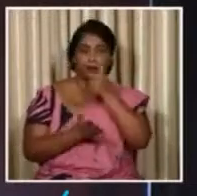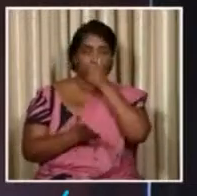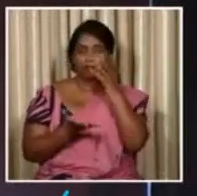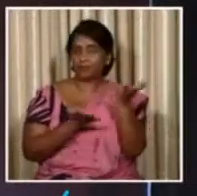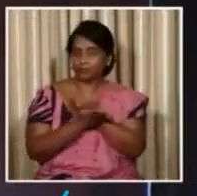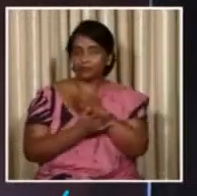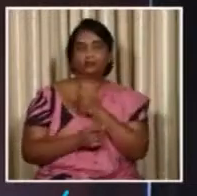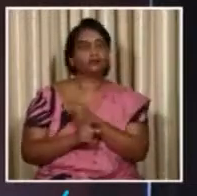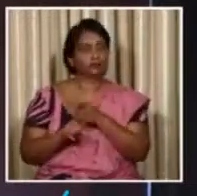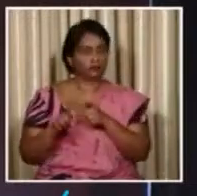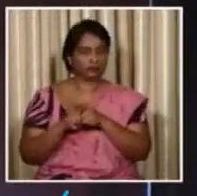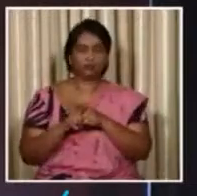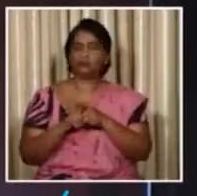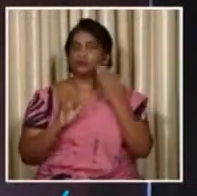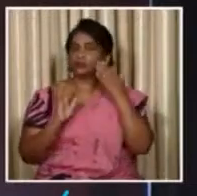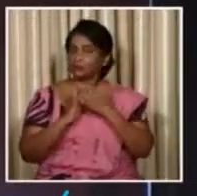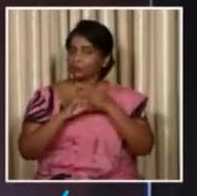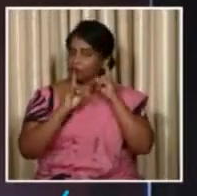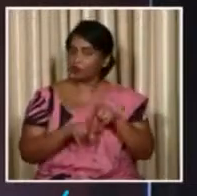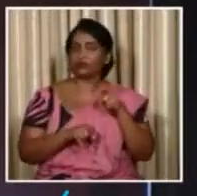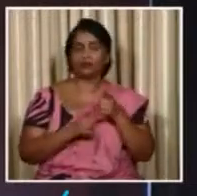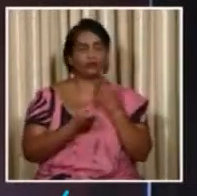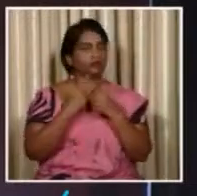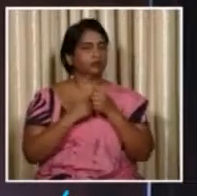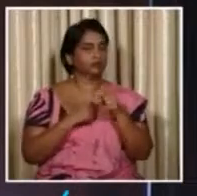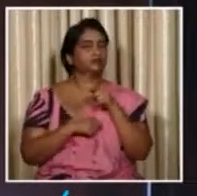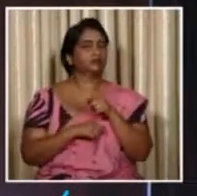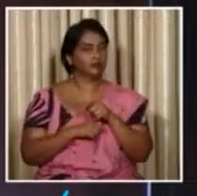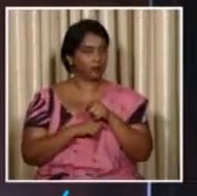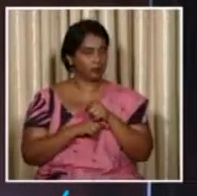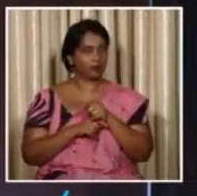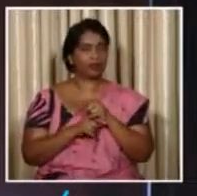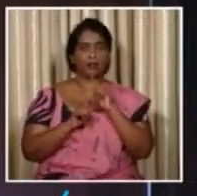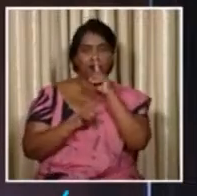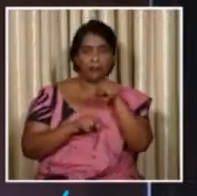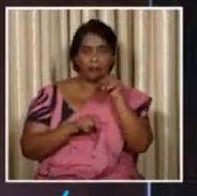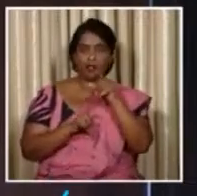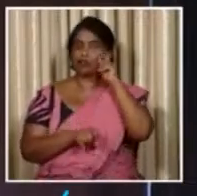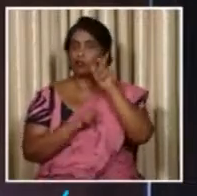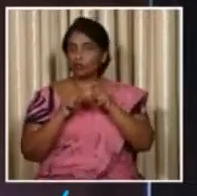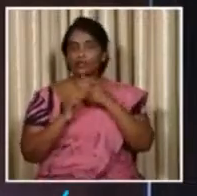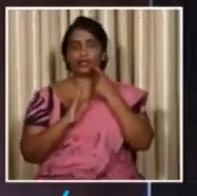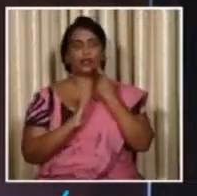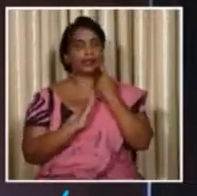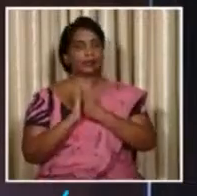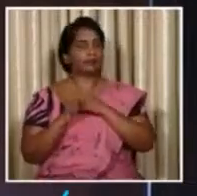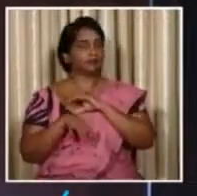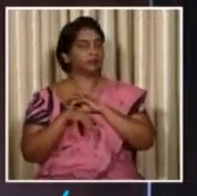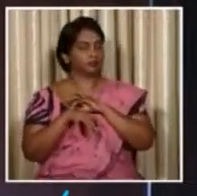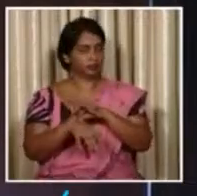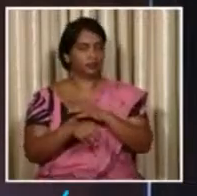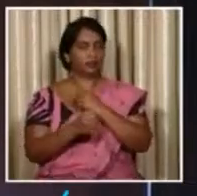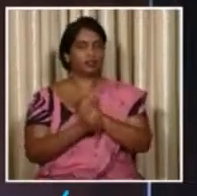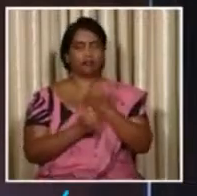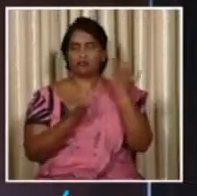me reiterate. The authorities must proceed with the trial in absentia. I know Justice Minister knows about it. Under the provisions